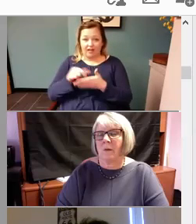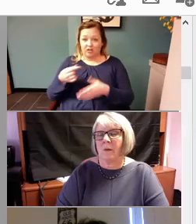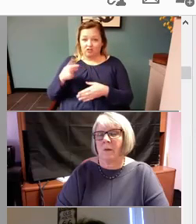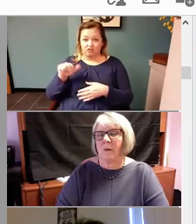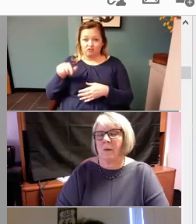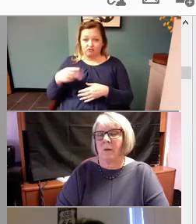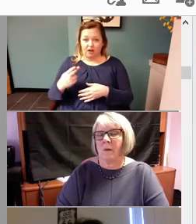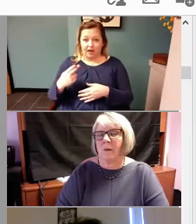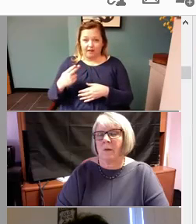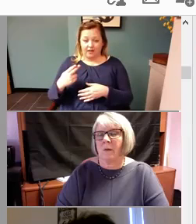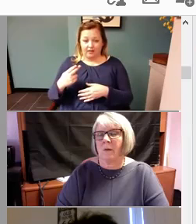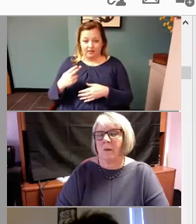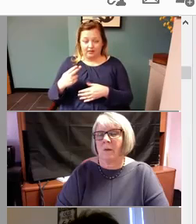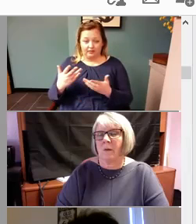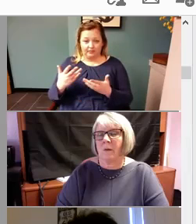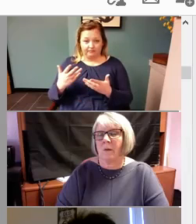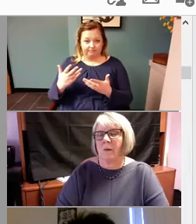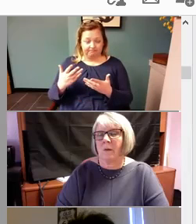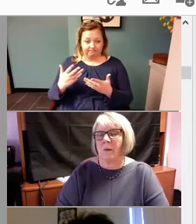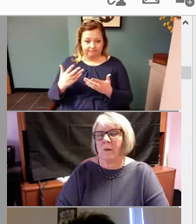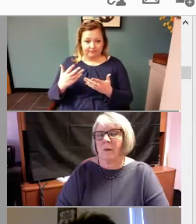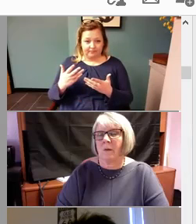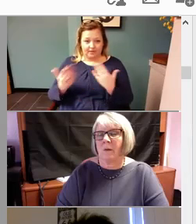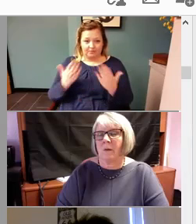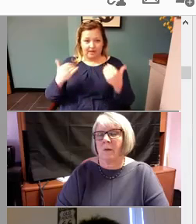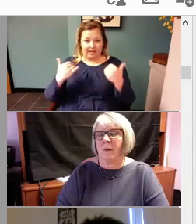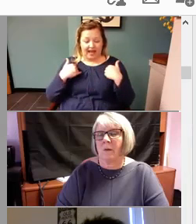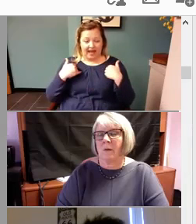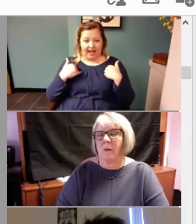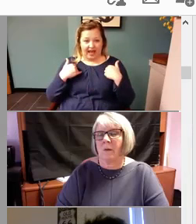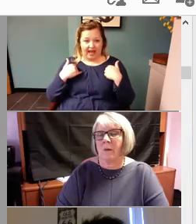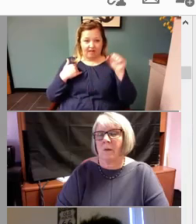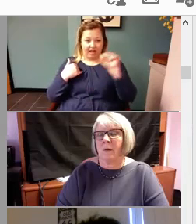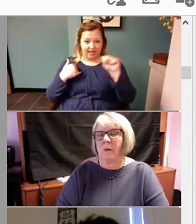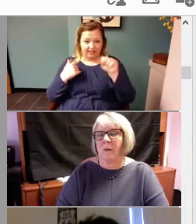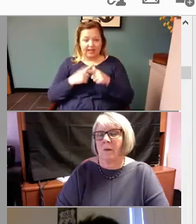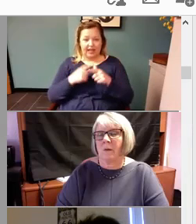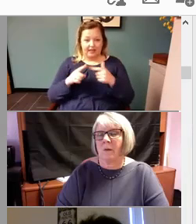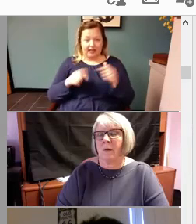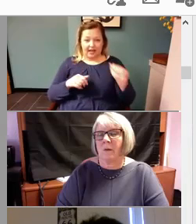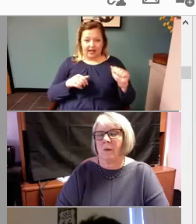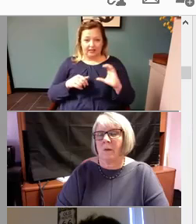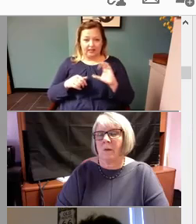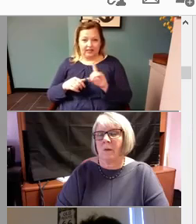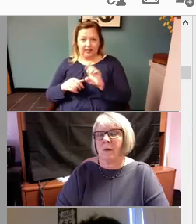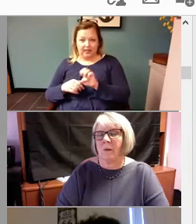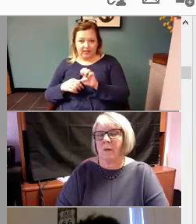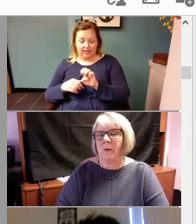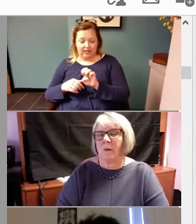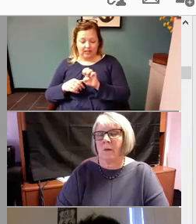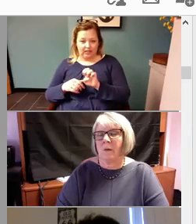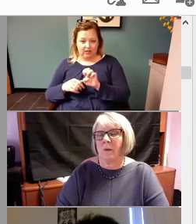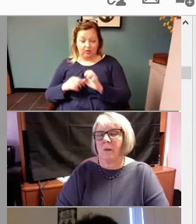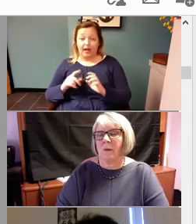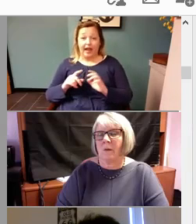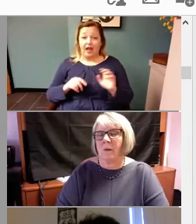things. So let's say that we have S and then we had A, C, D, and E, right? So let's say that from S to